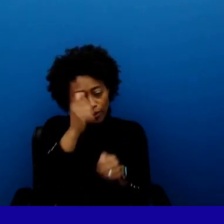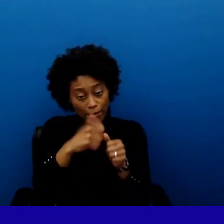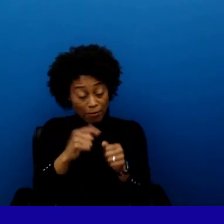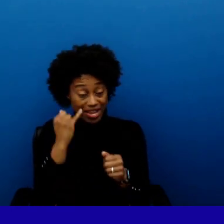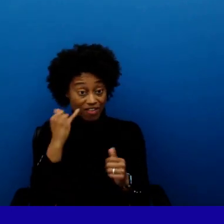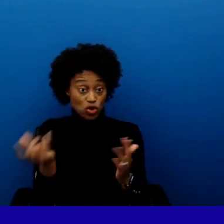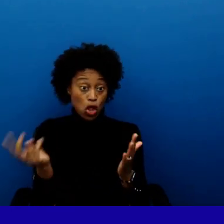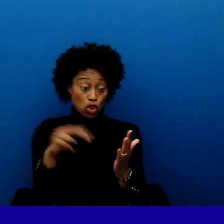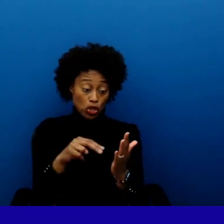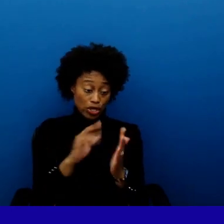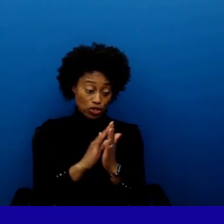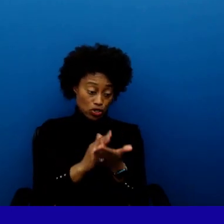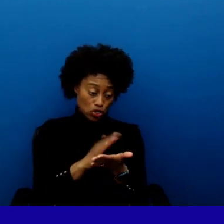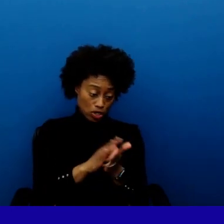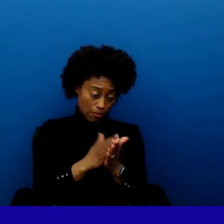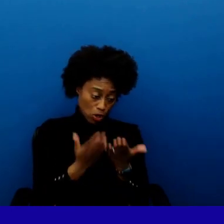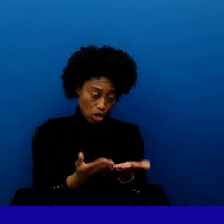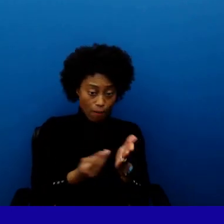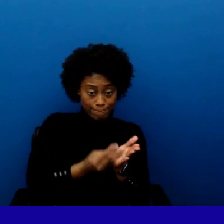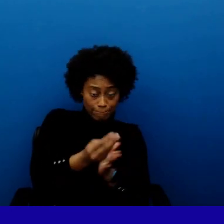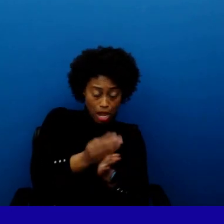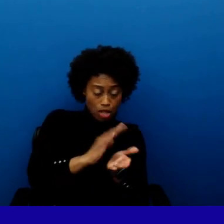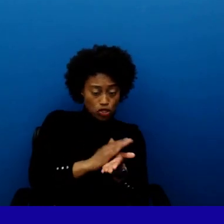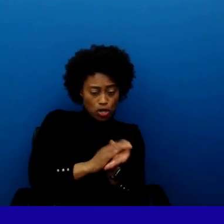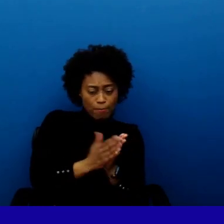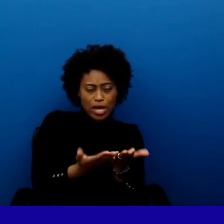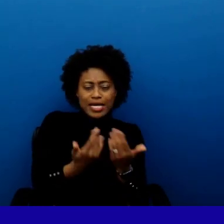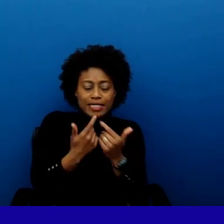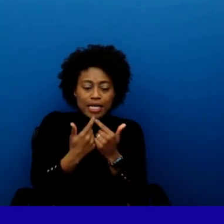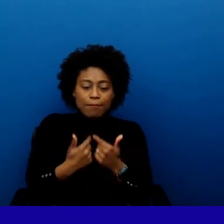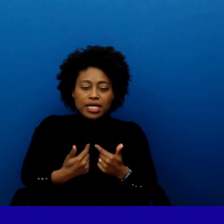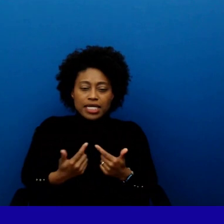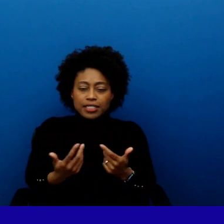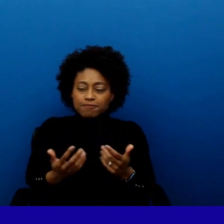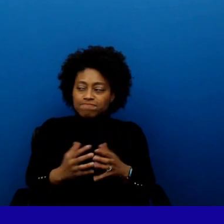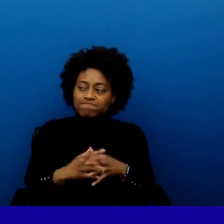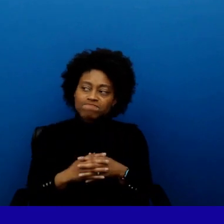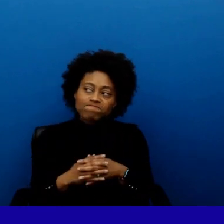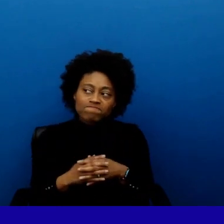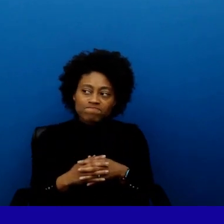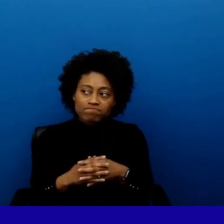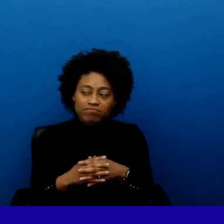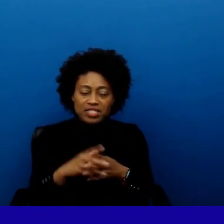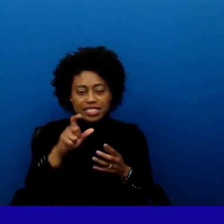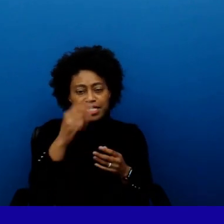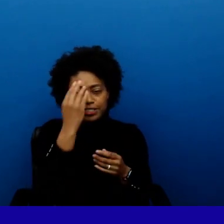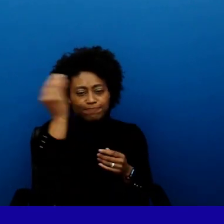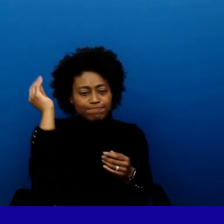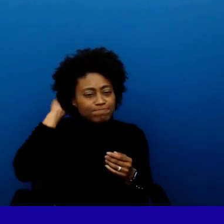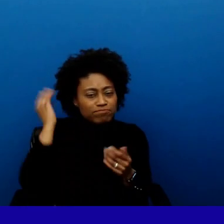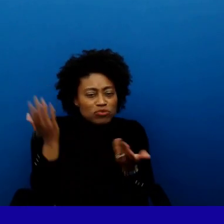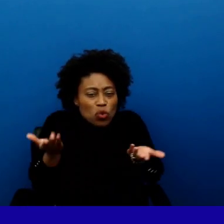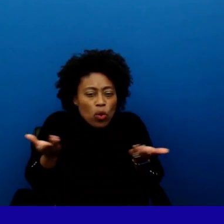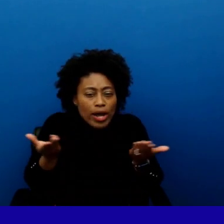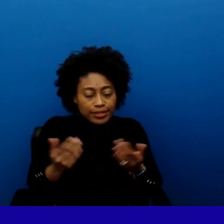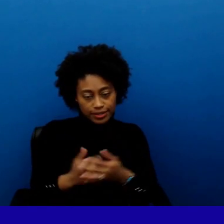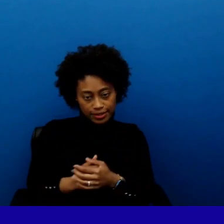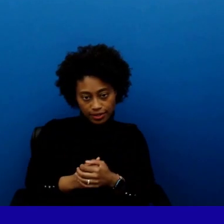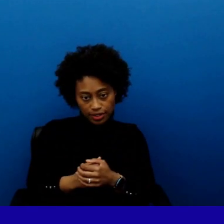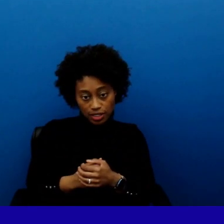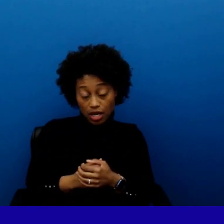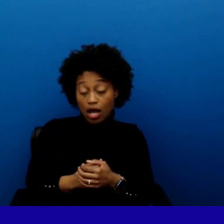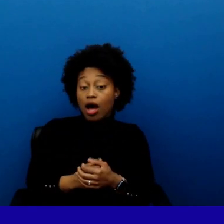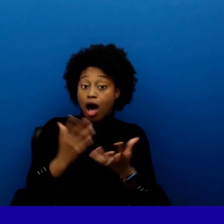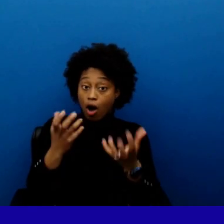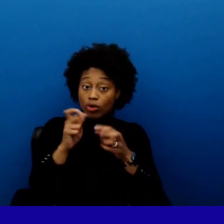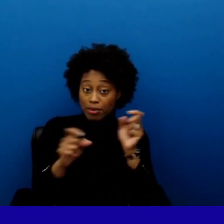who looks at this cookbook, buys the cookbook? What's kind of a big takeaway that they could The have? the biggest takeaway I